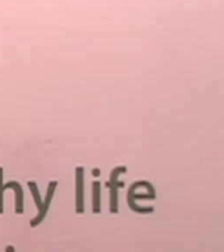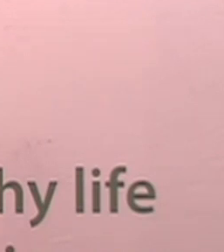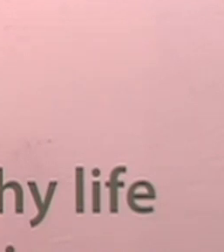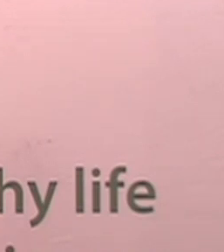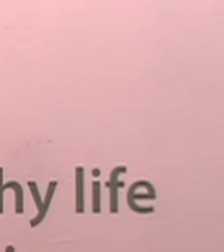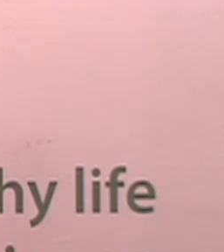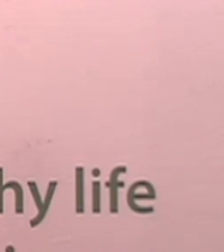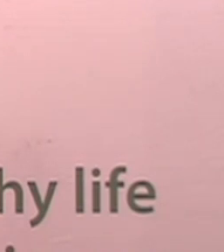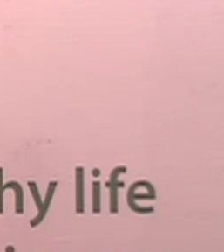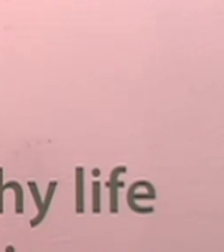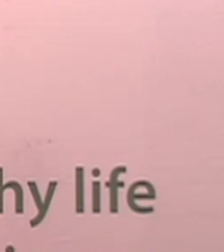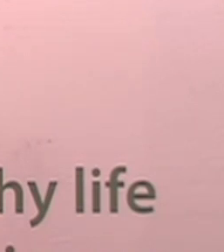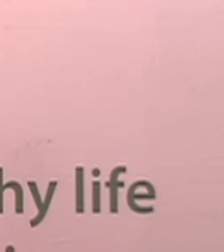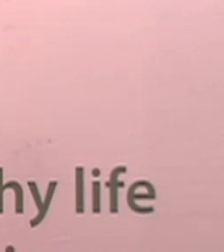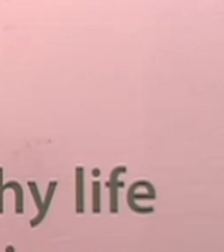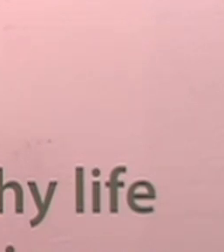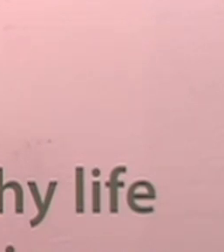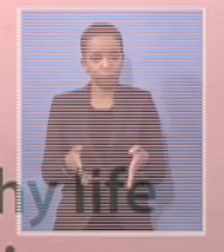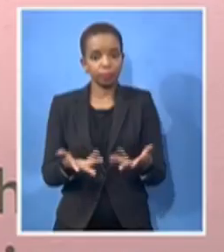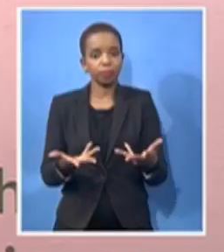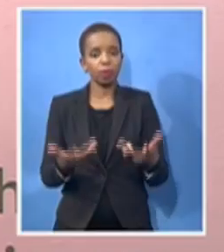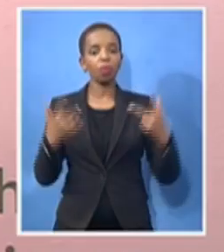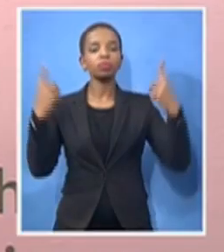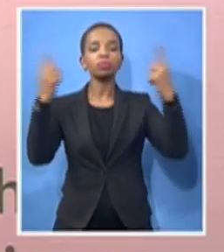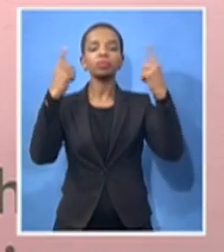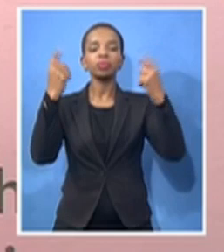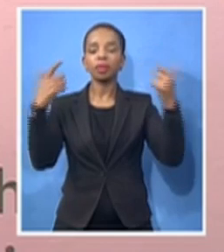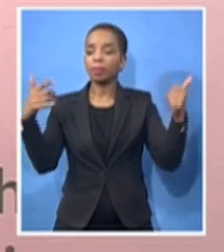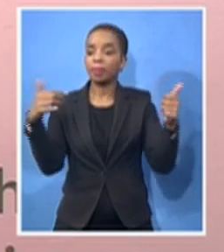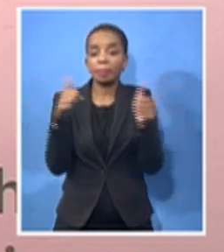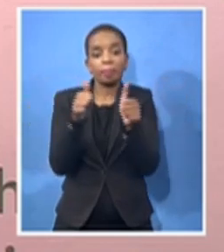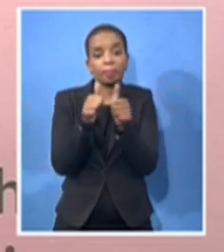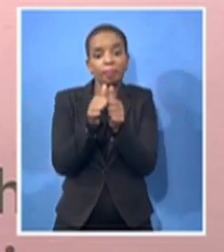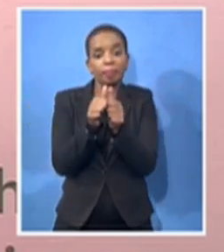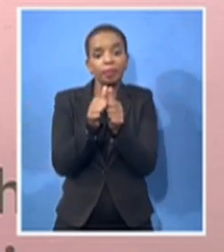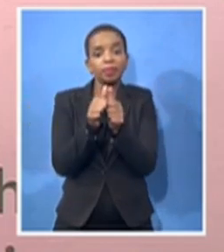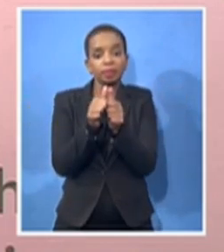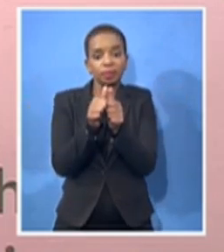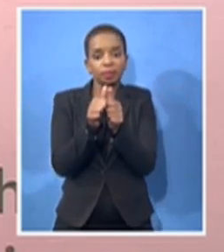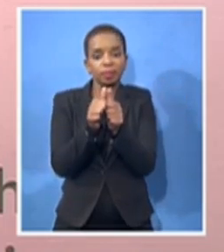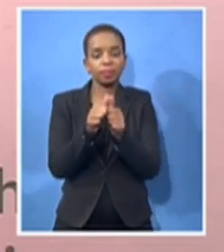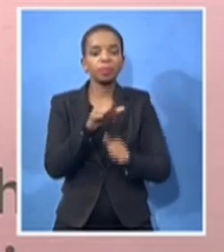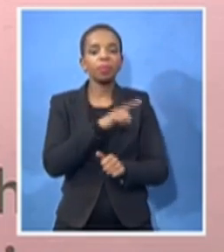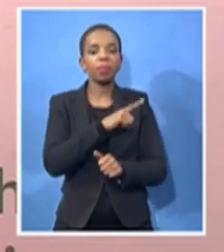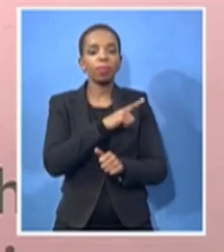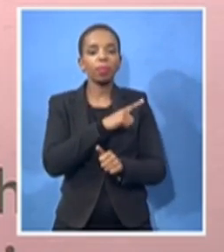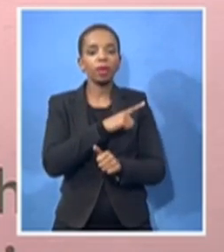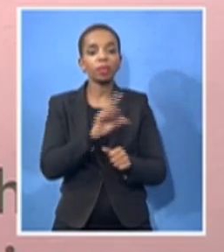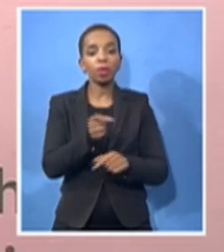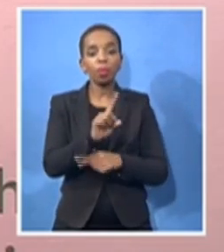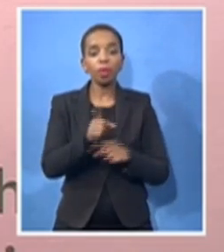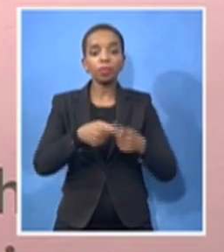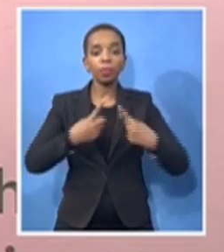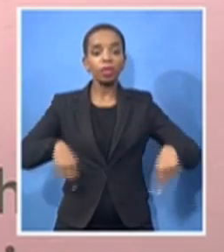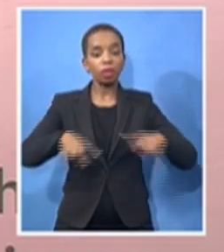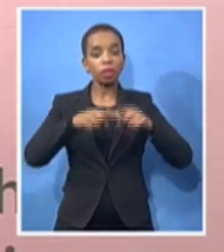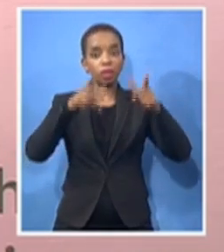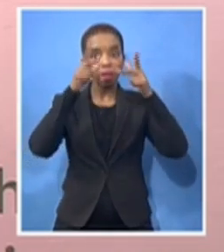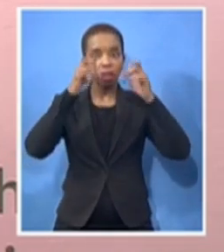celebrate a partnership, because what has become clear is that the fight on COVID-19 is not going